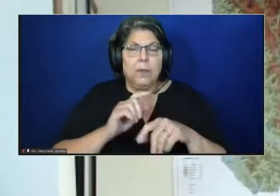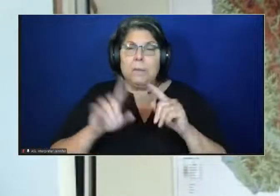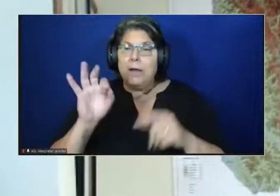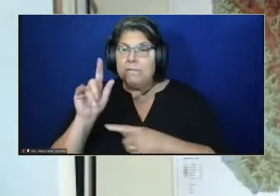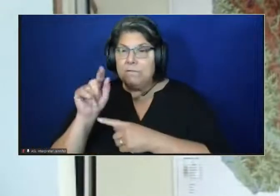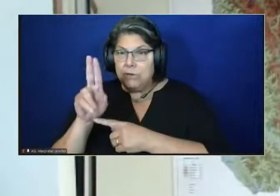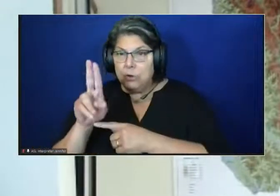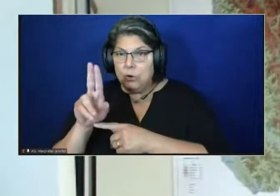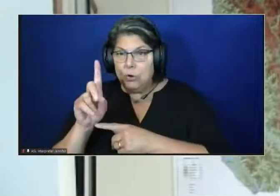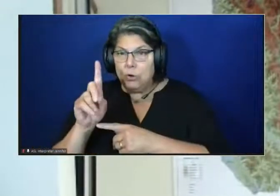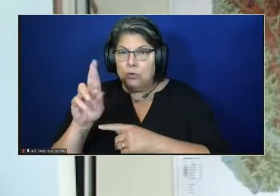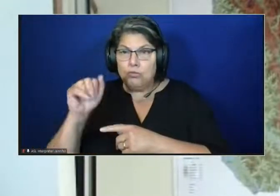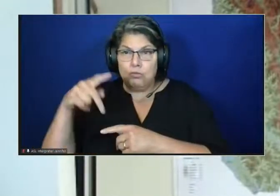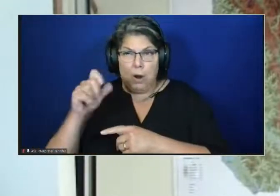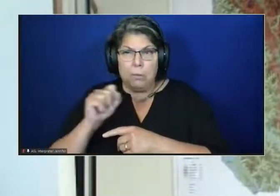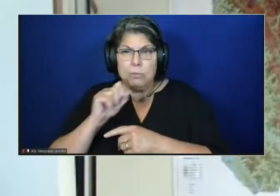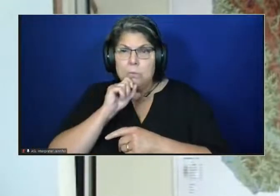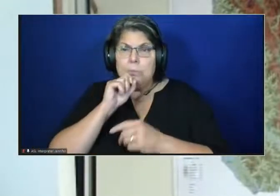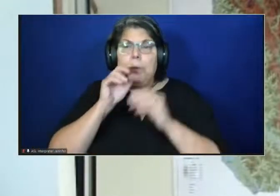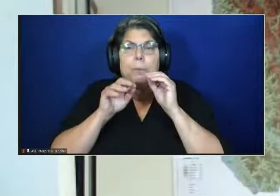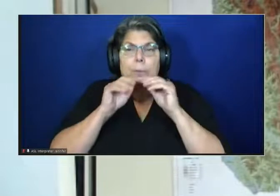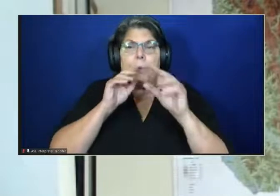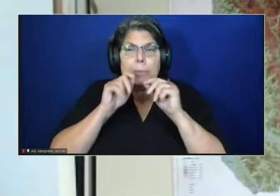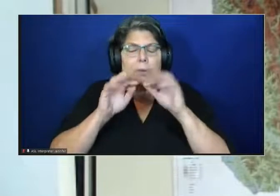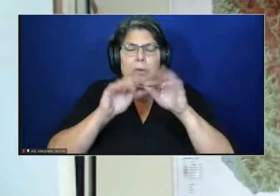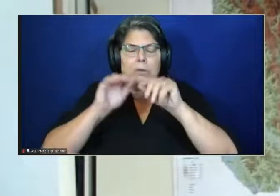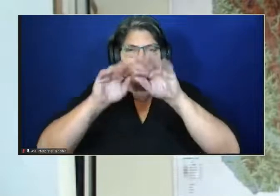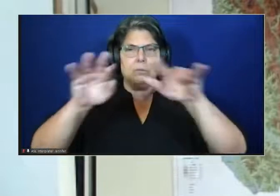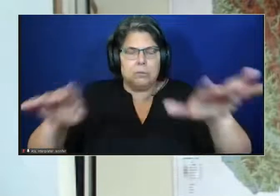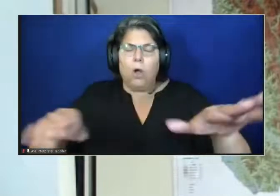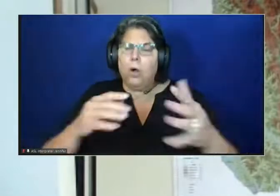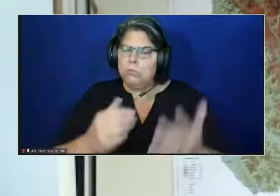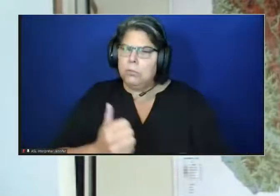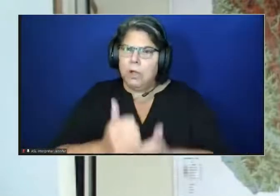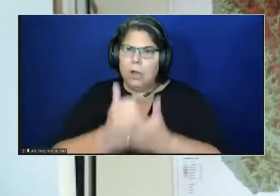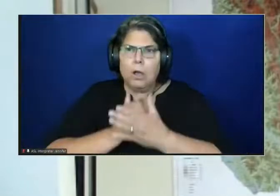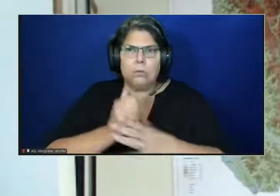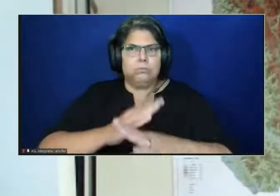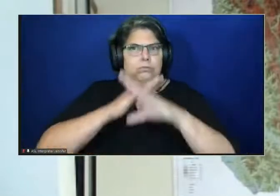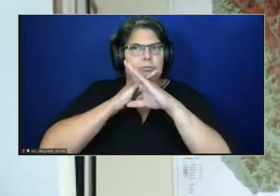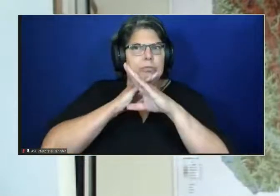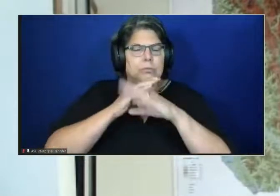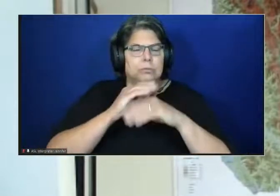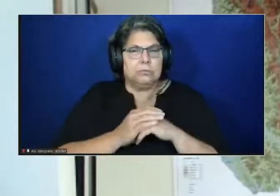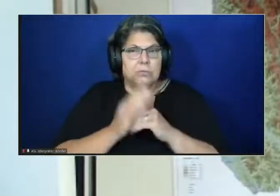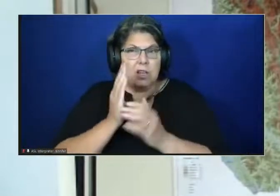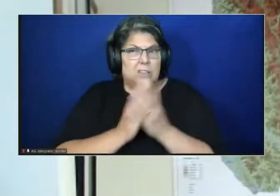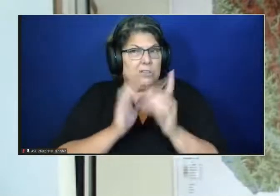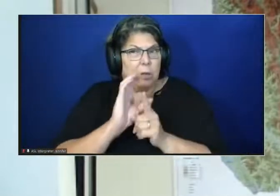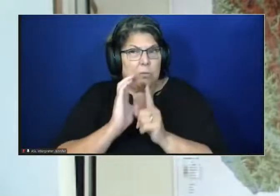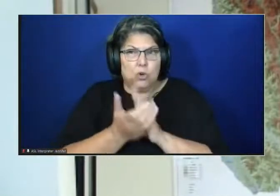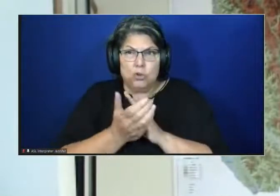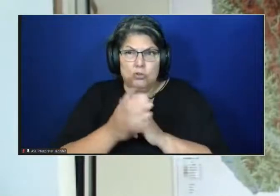and maskings are very effective against that. So in some cultures,